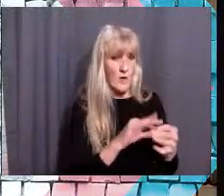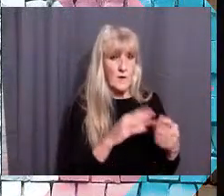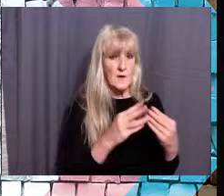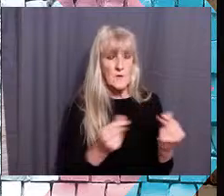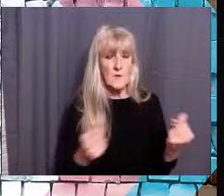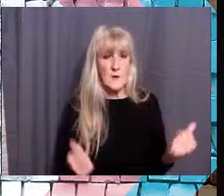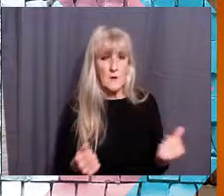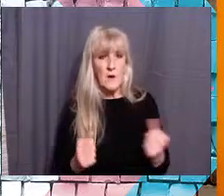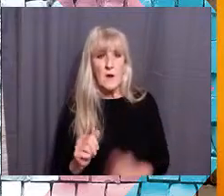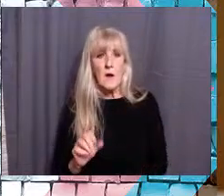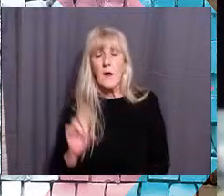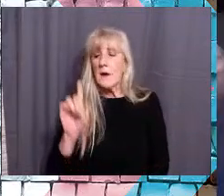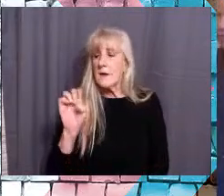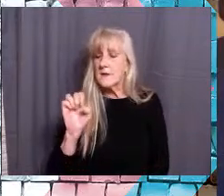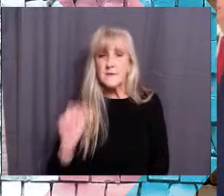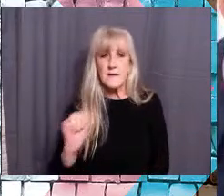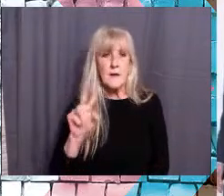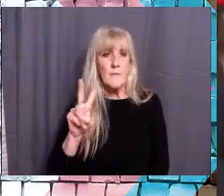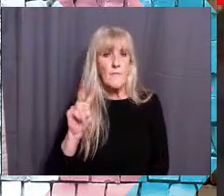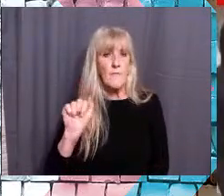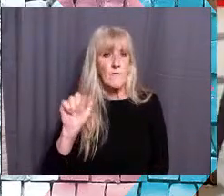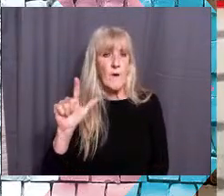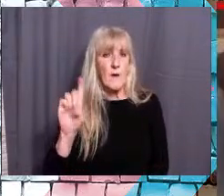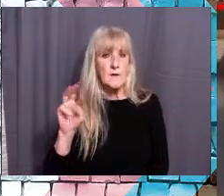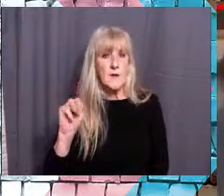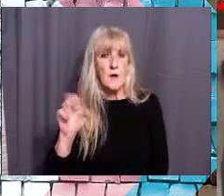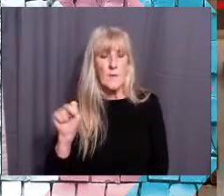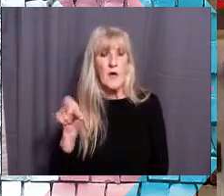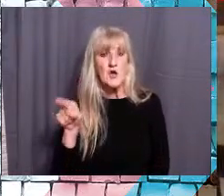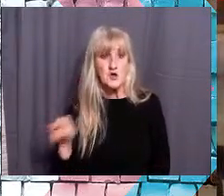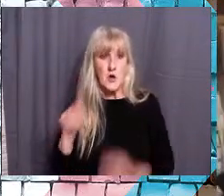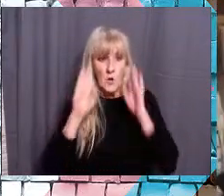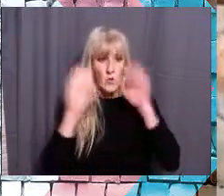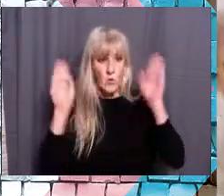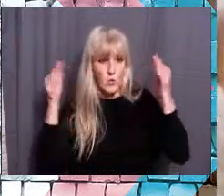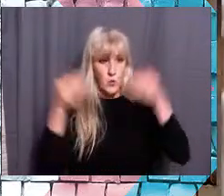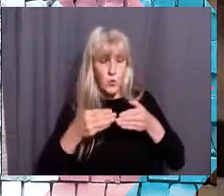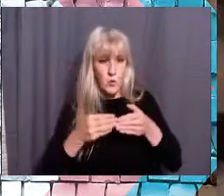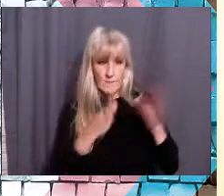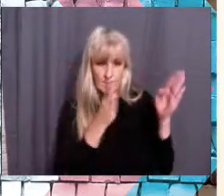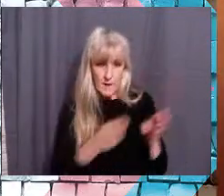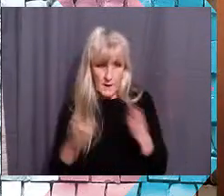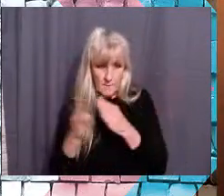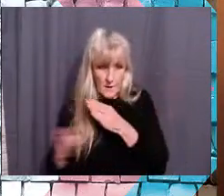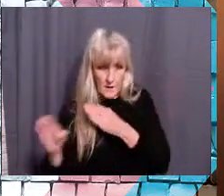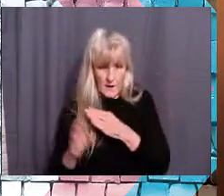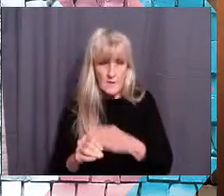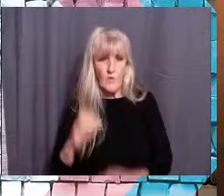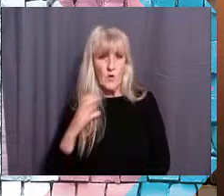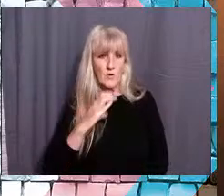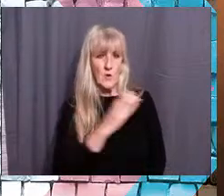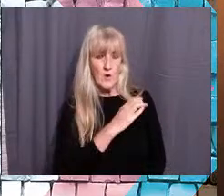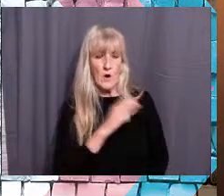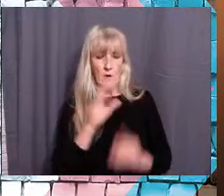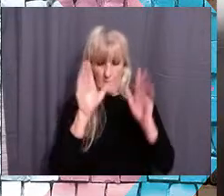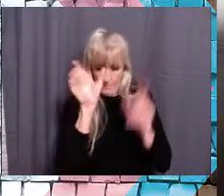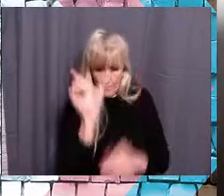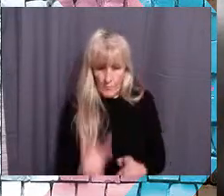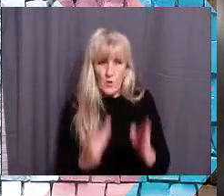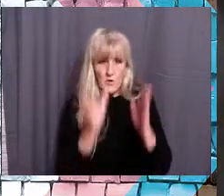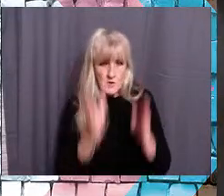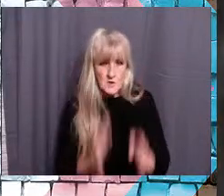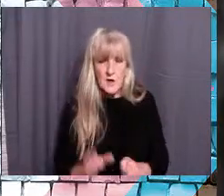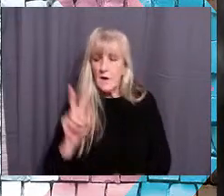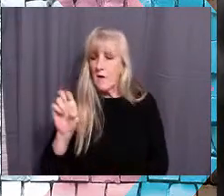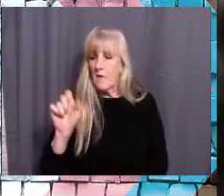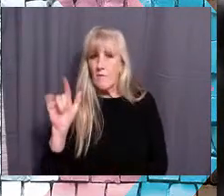is doing what she's always done. She is laser focused. Big plans for Congressman Val Demings. She's doing the work,